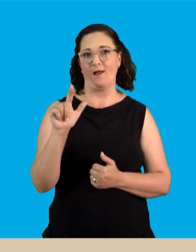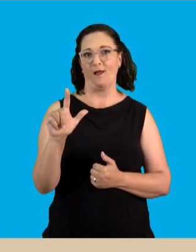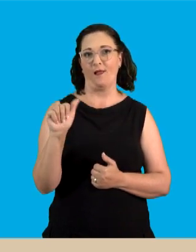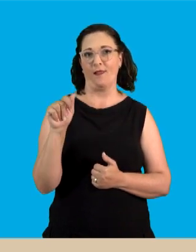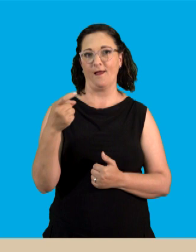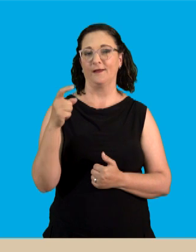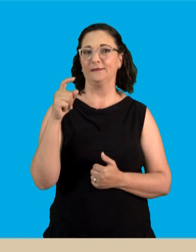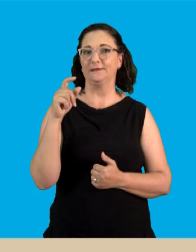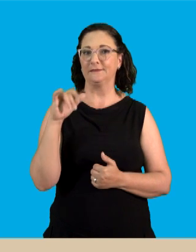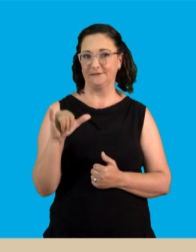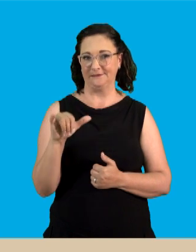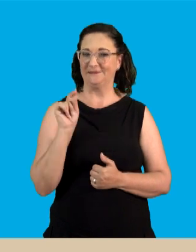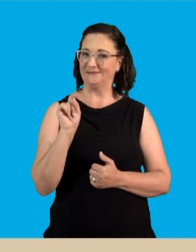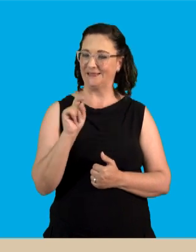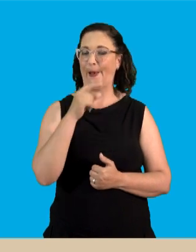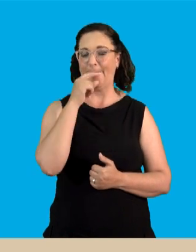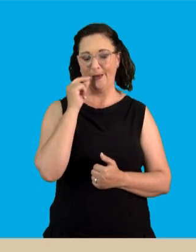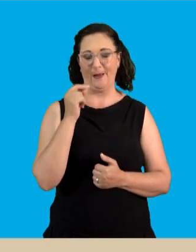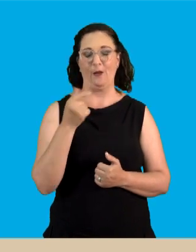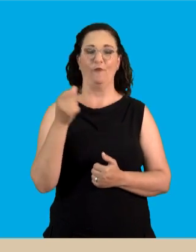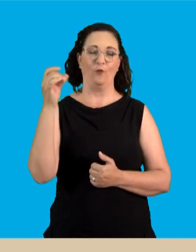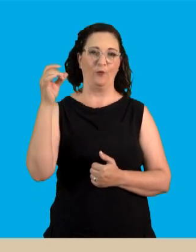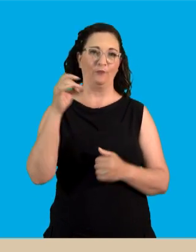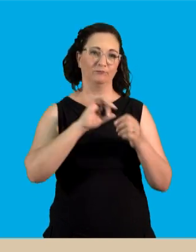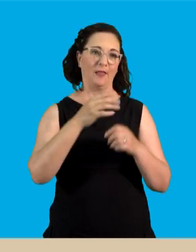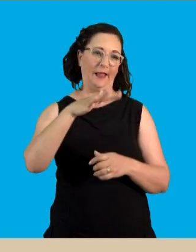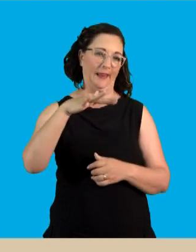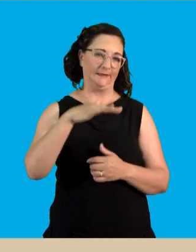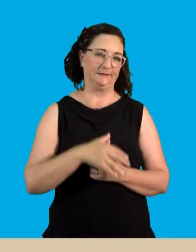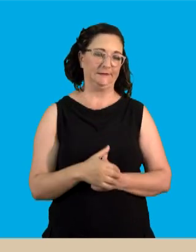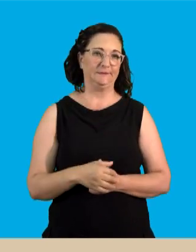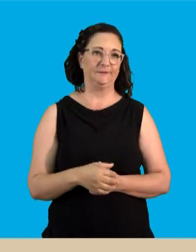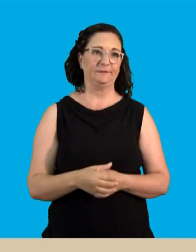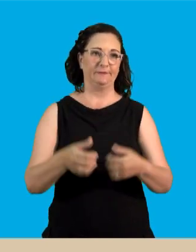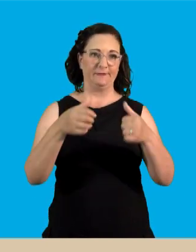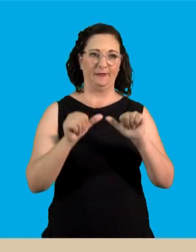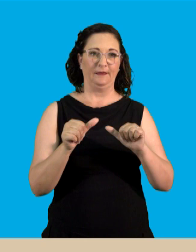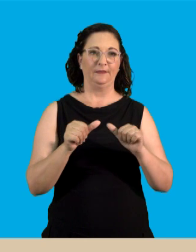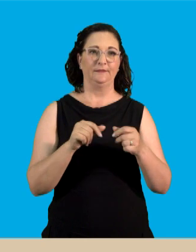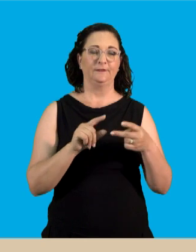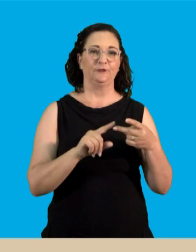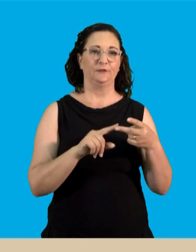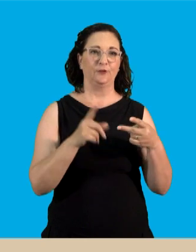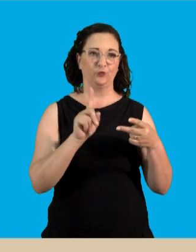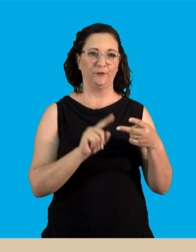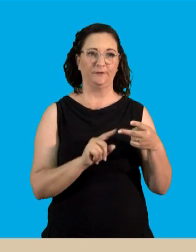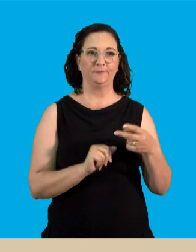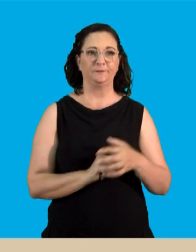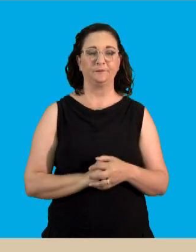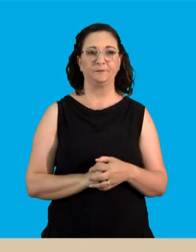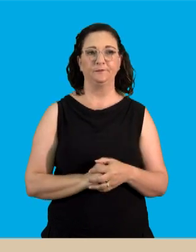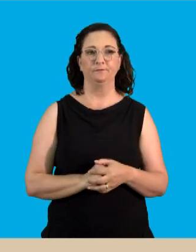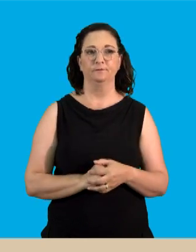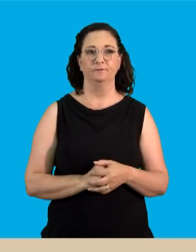galaxy is the name of our galaxy. All right. Now let us move on to the second question. The second